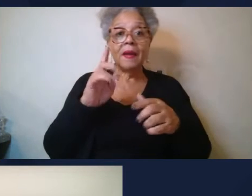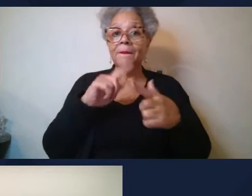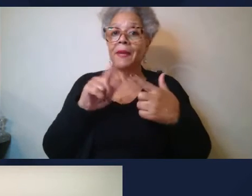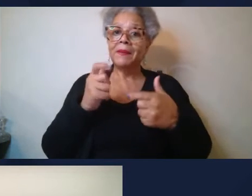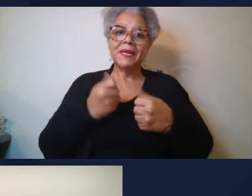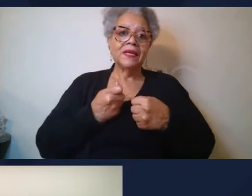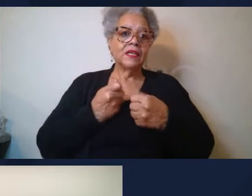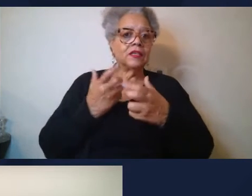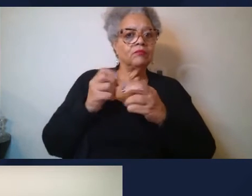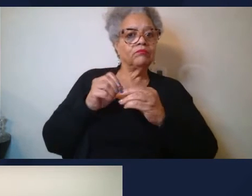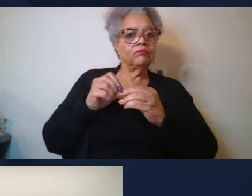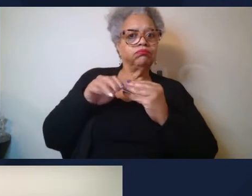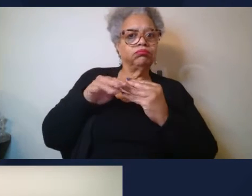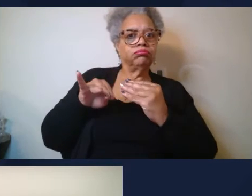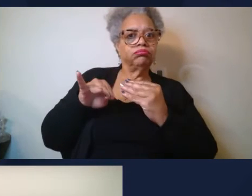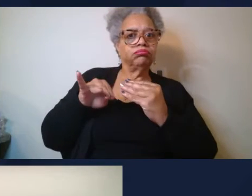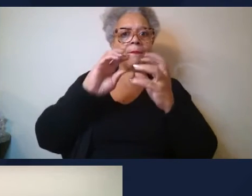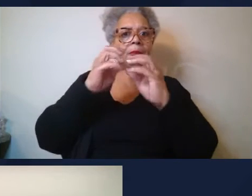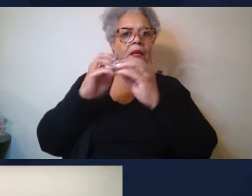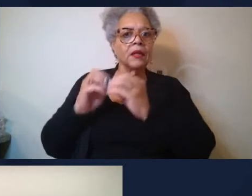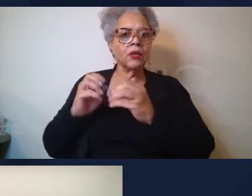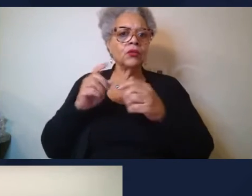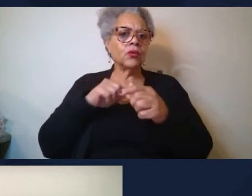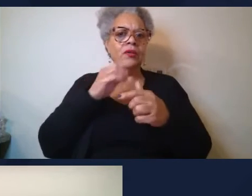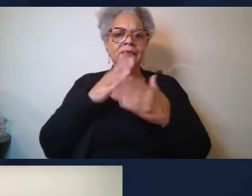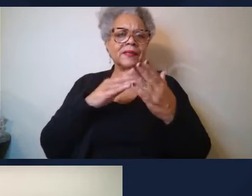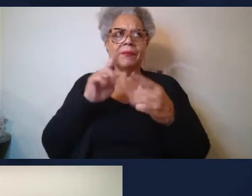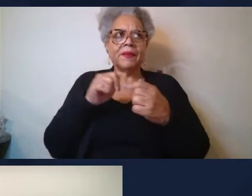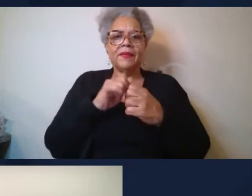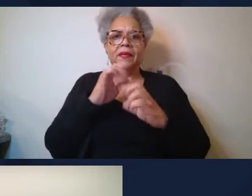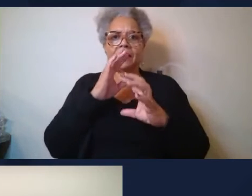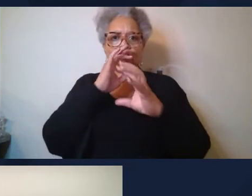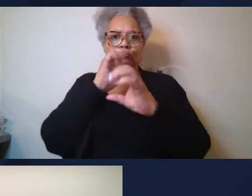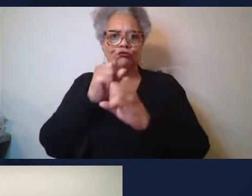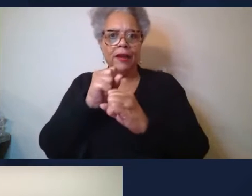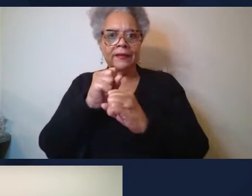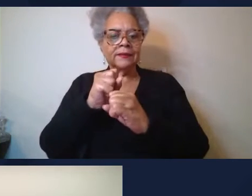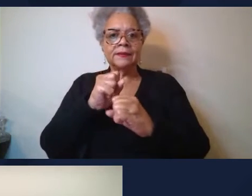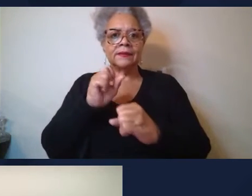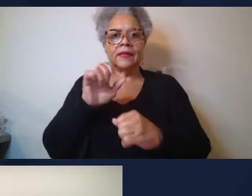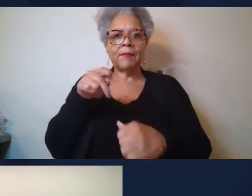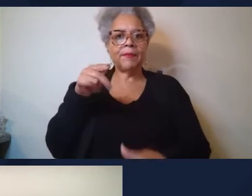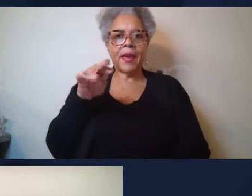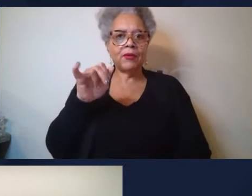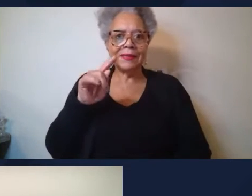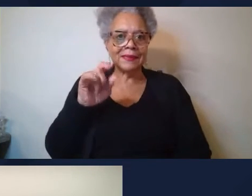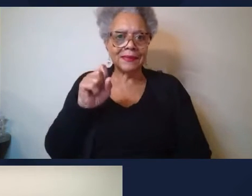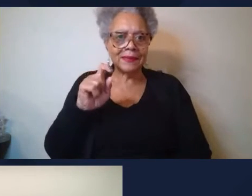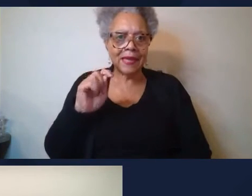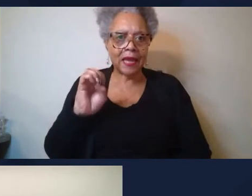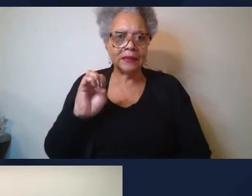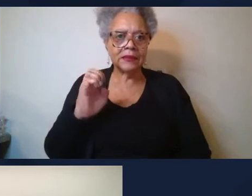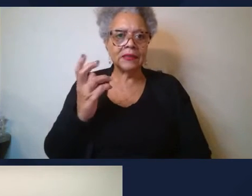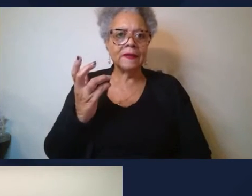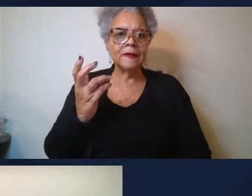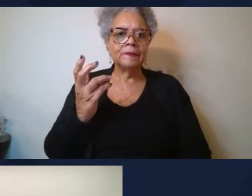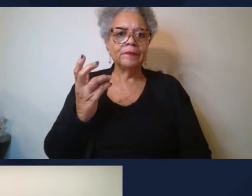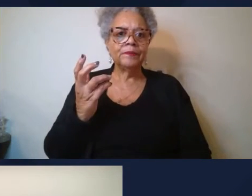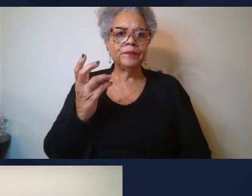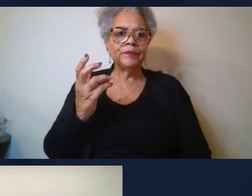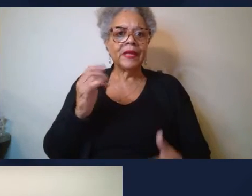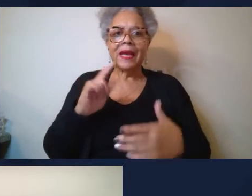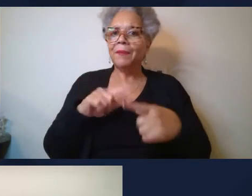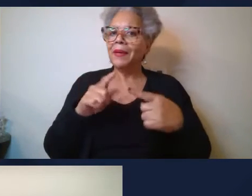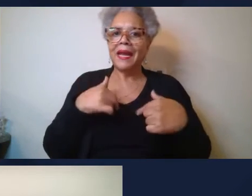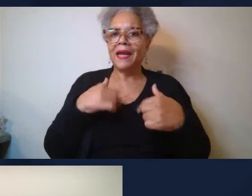expressing molecules or adhesion molecules that are preferable for the, like, infective reptile cells to find. I don't